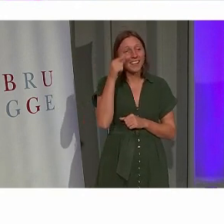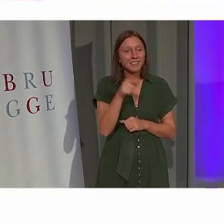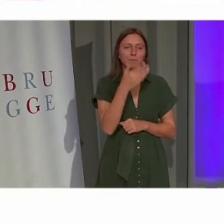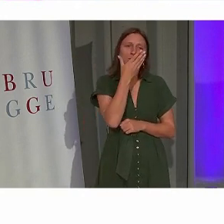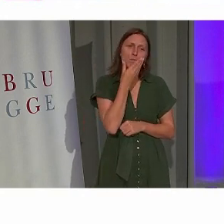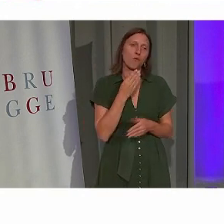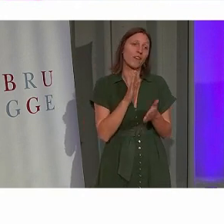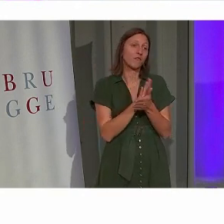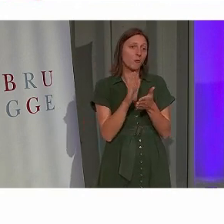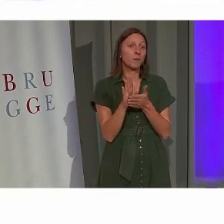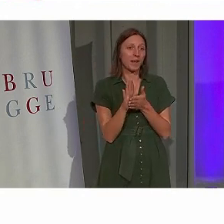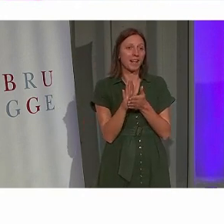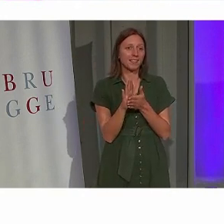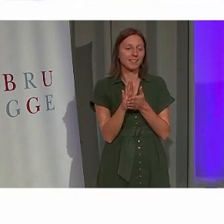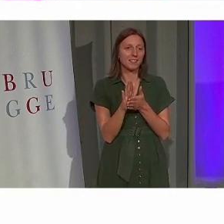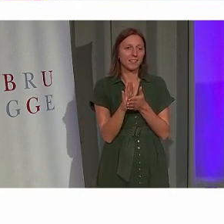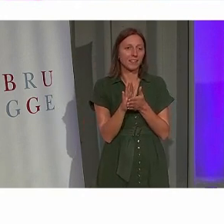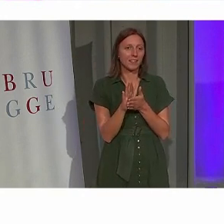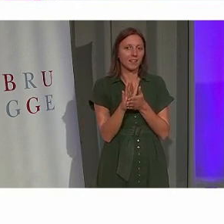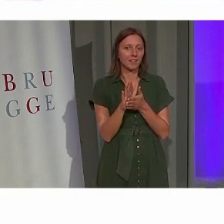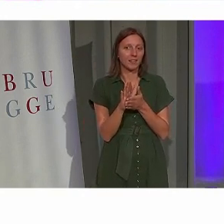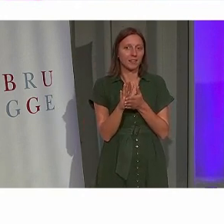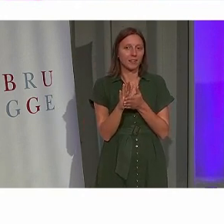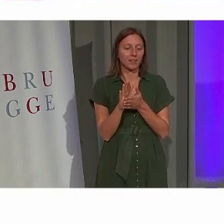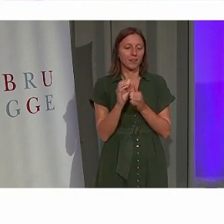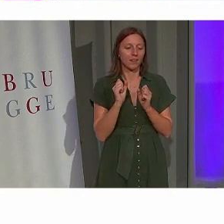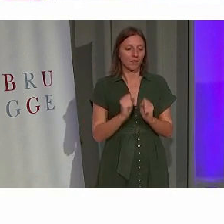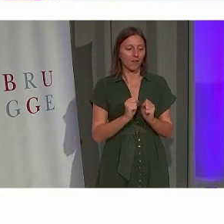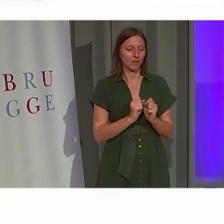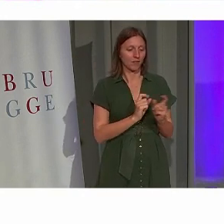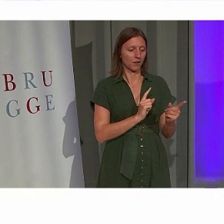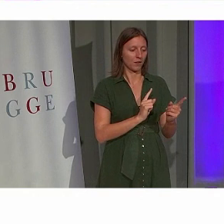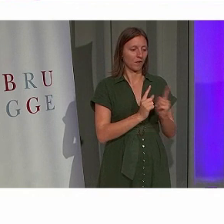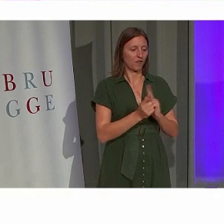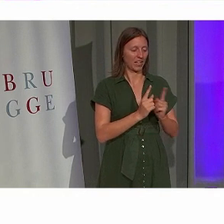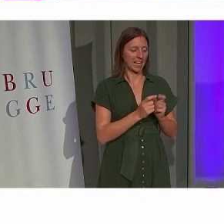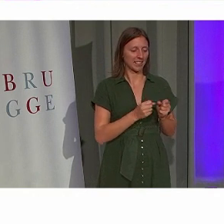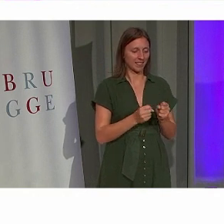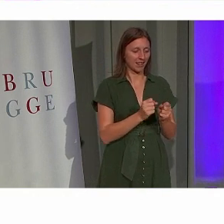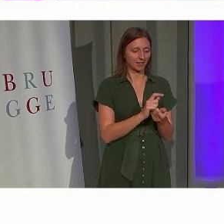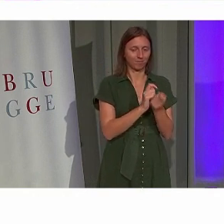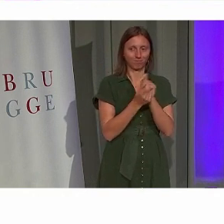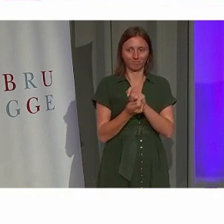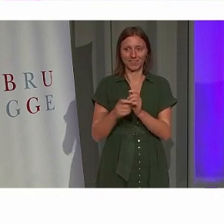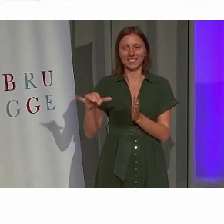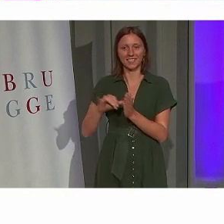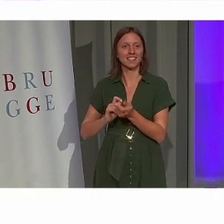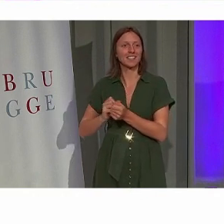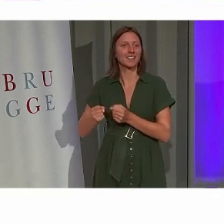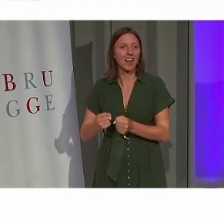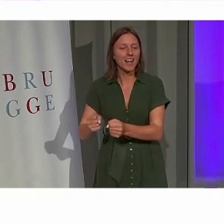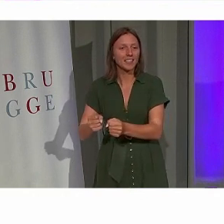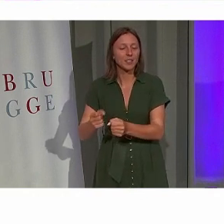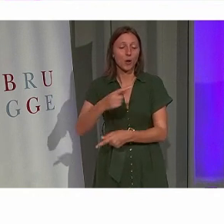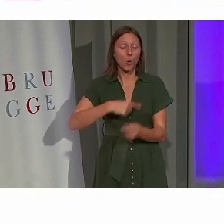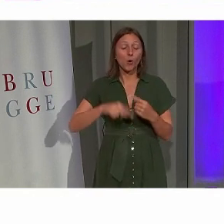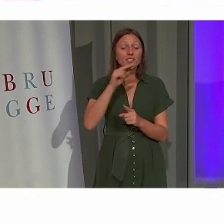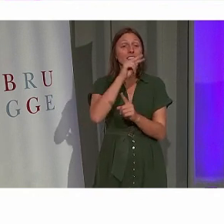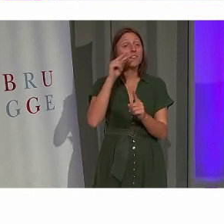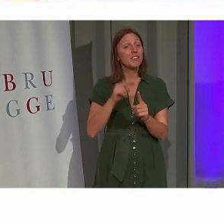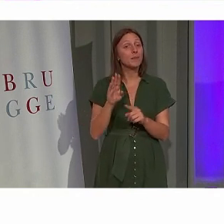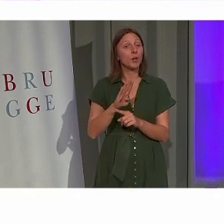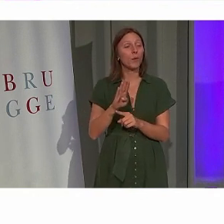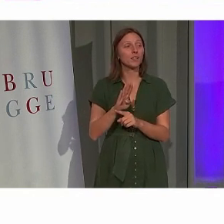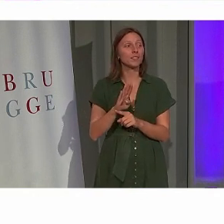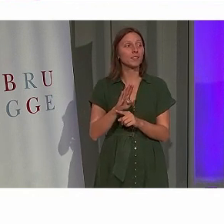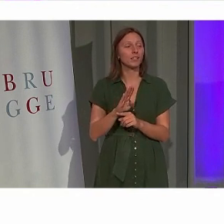better project. This is also a good example, so that, because we started with a mobility project, but we